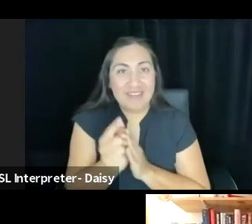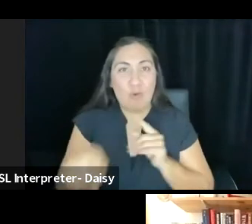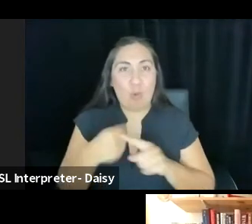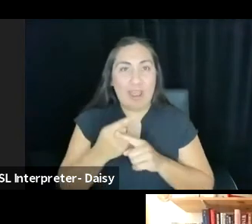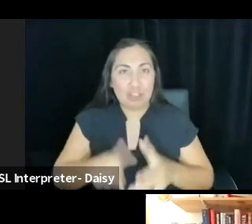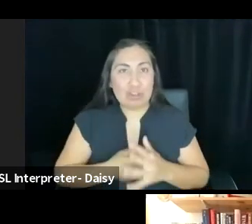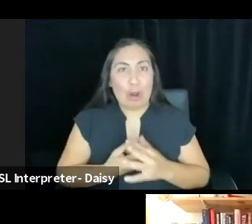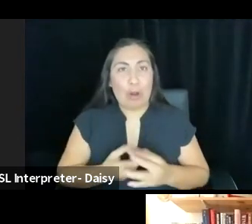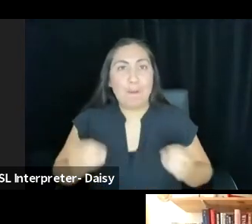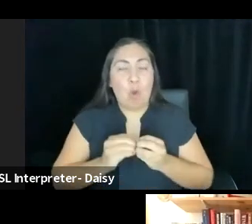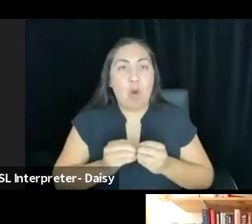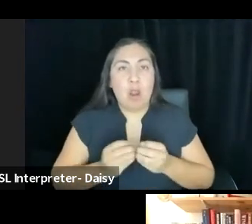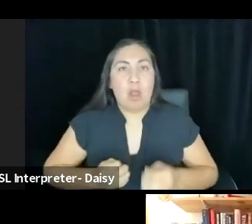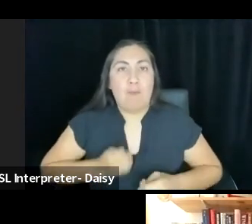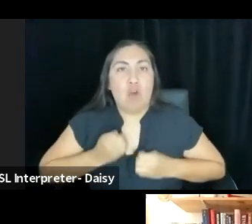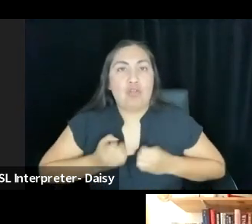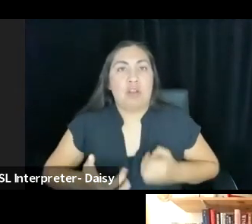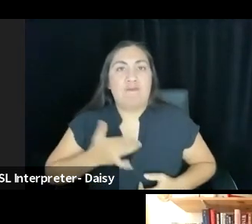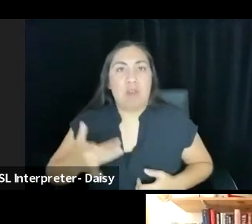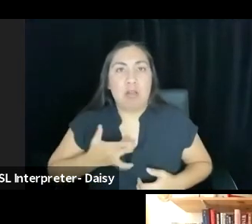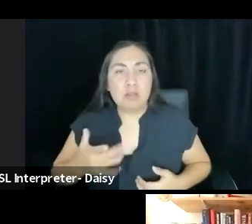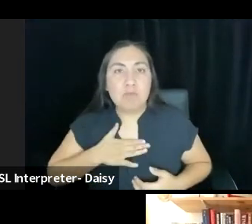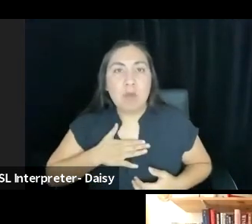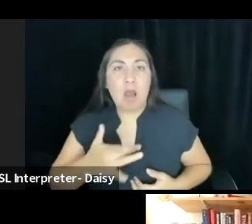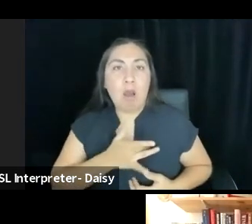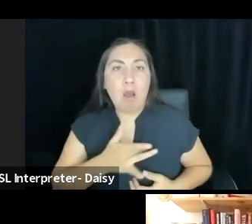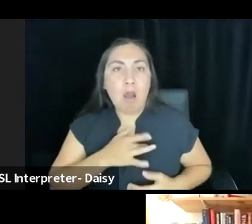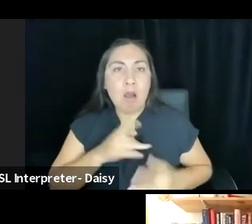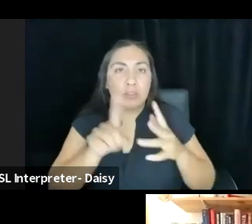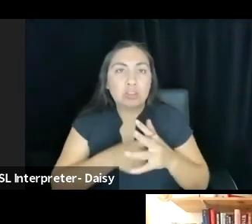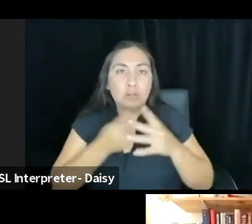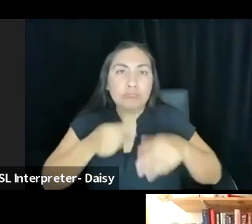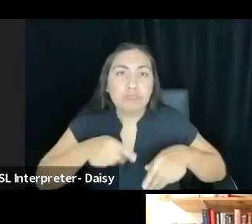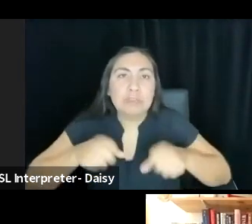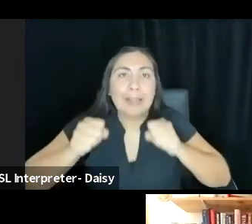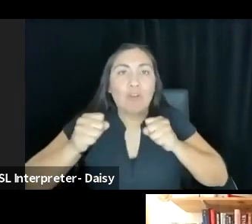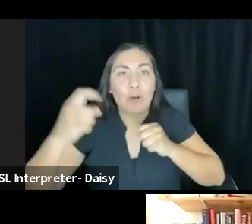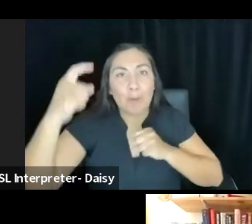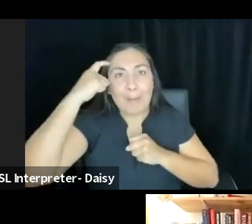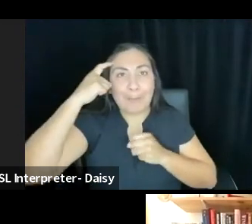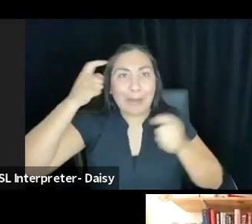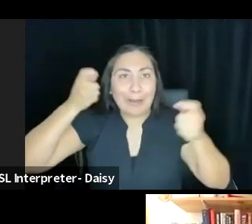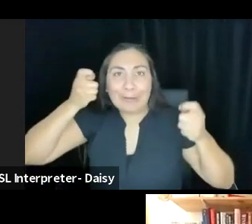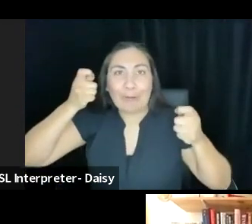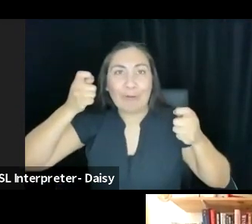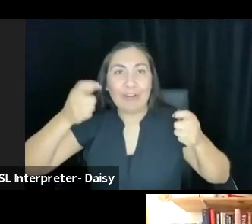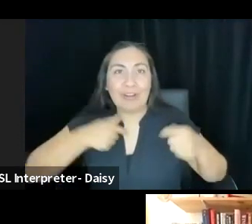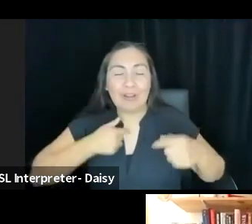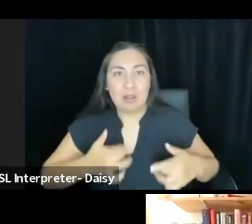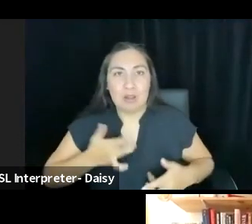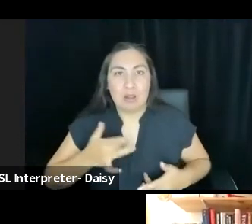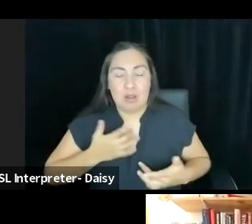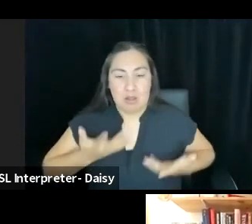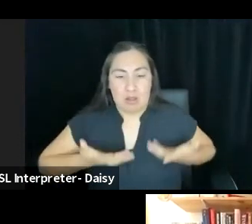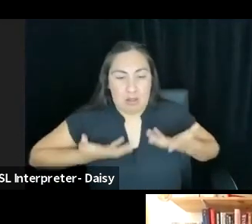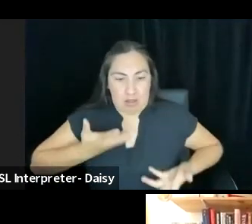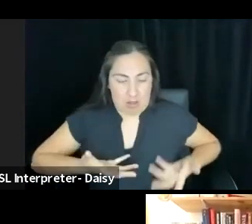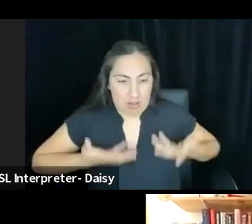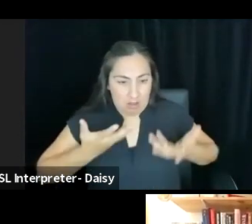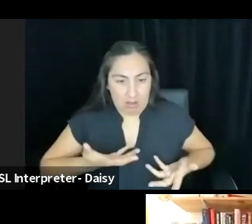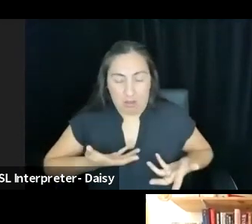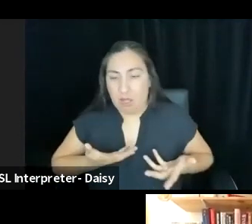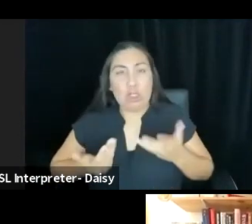my heart started to take over my brain. So that's a very new shift